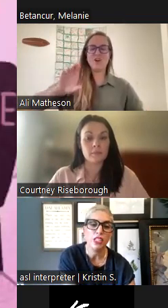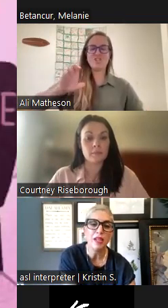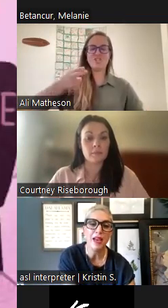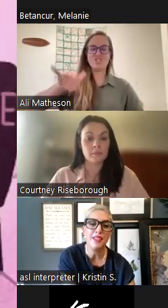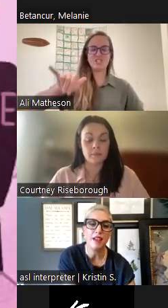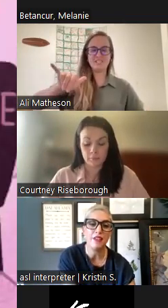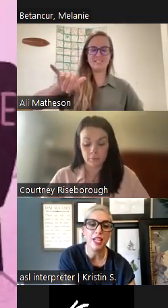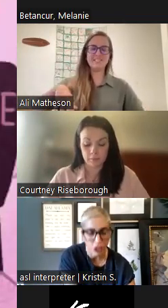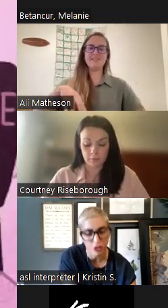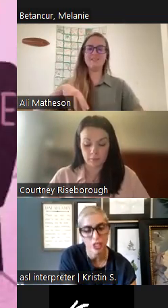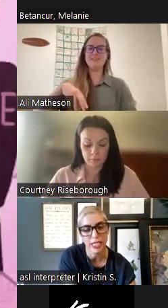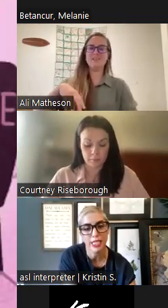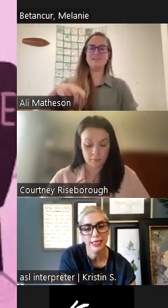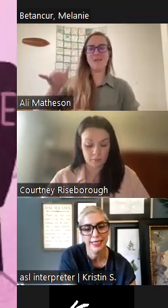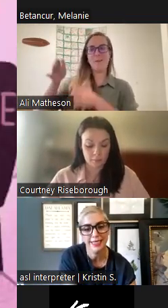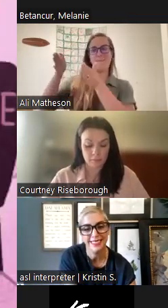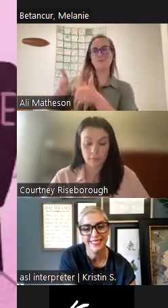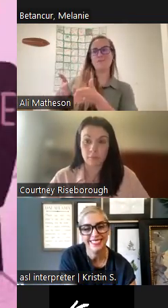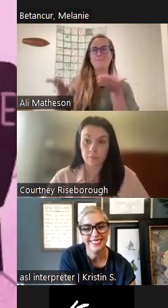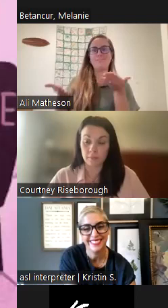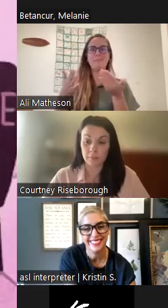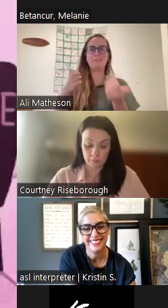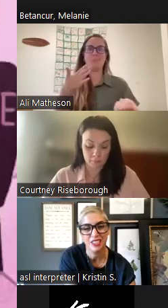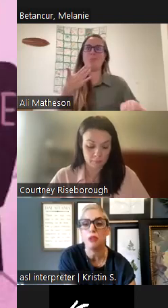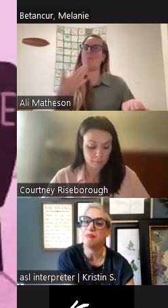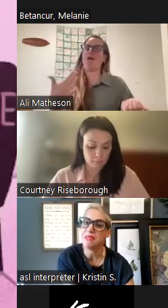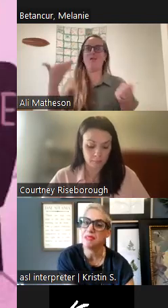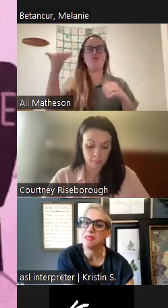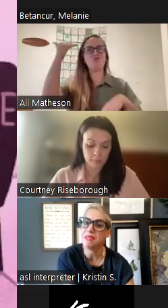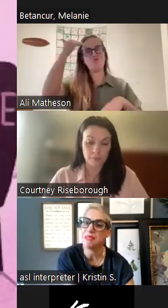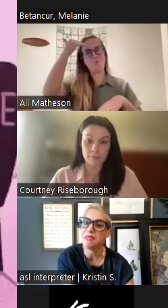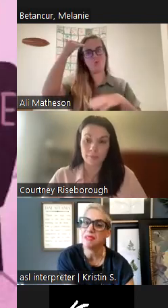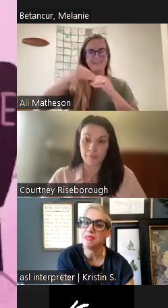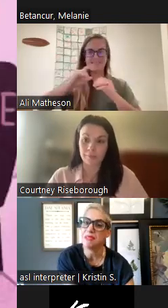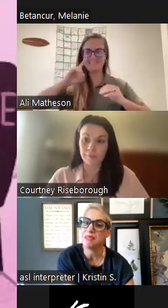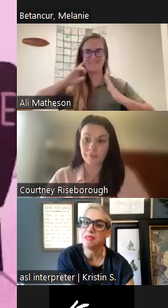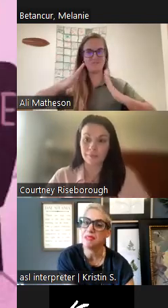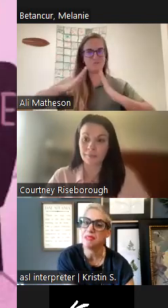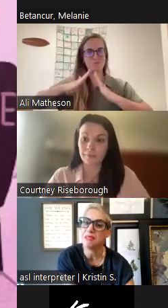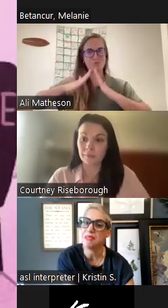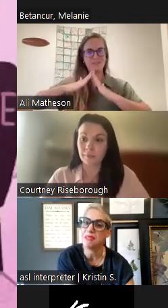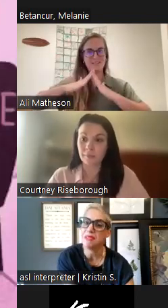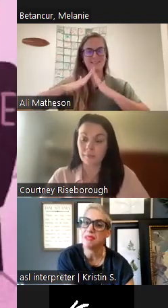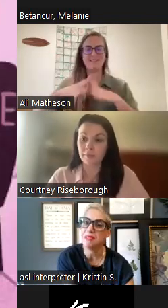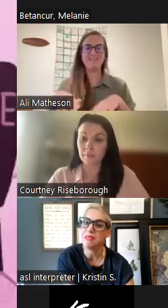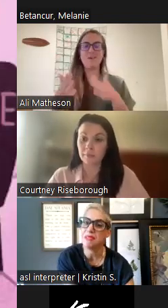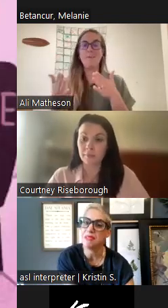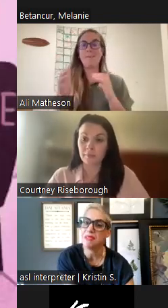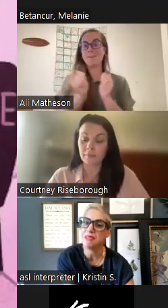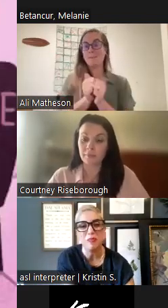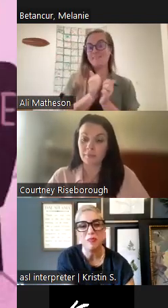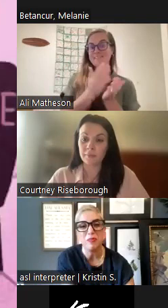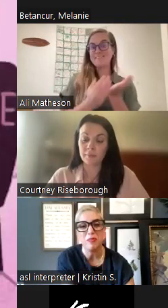So a little bit about deaf history. Hierarchy. Oh, sorry, hierarchy. So we know that in the